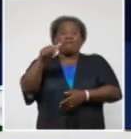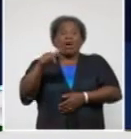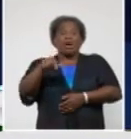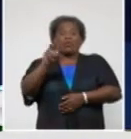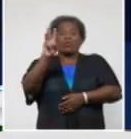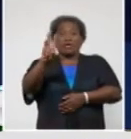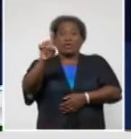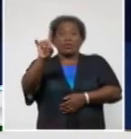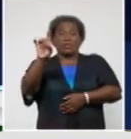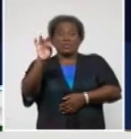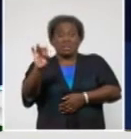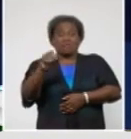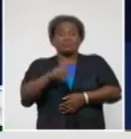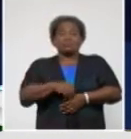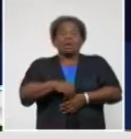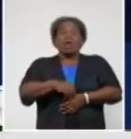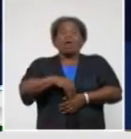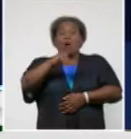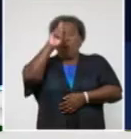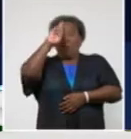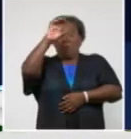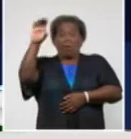373 in the Naval Hospital,